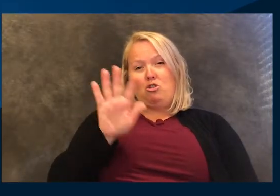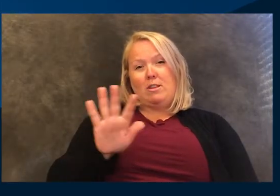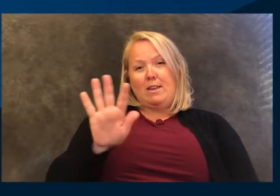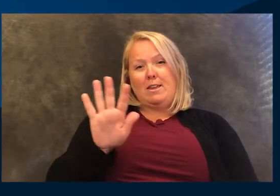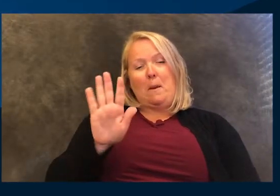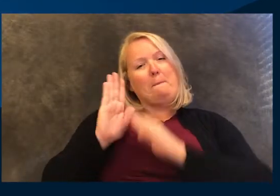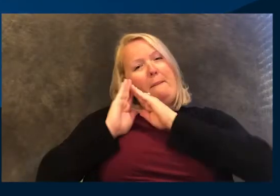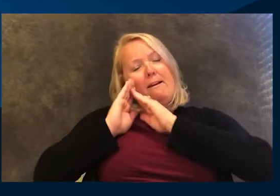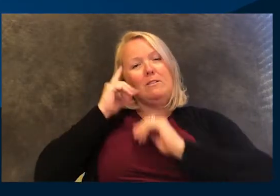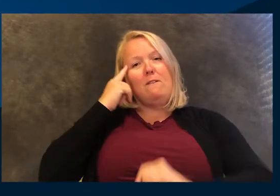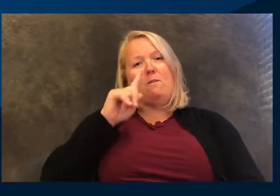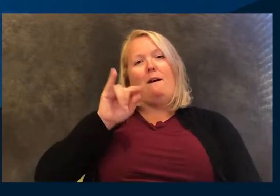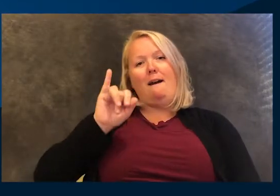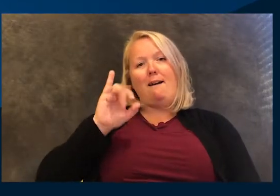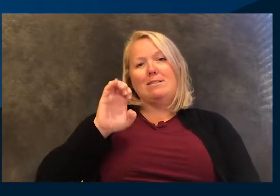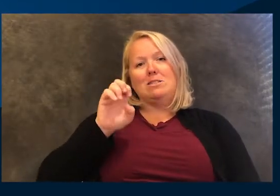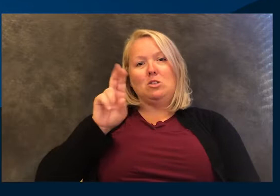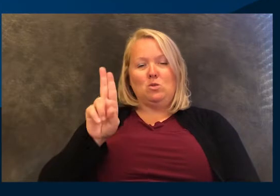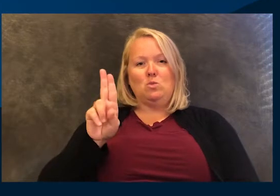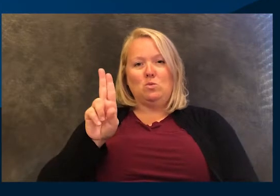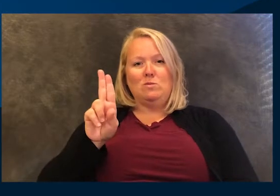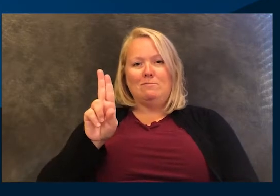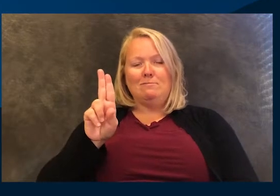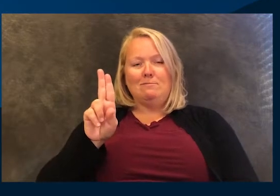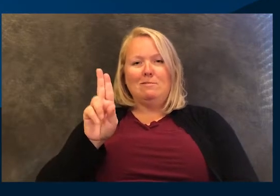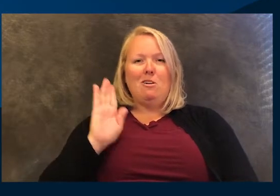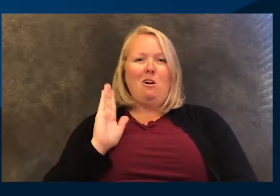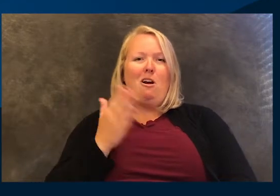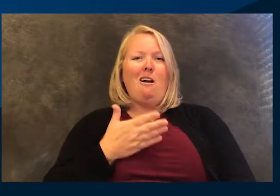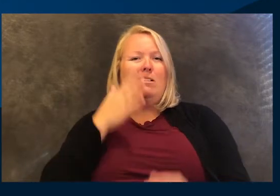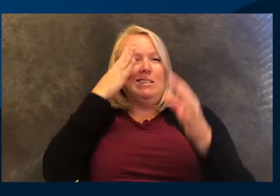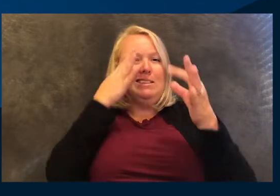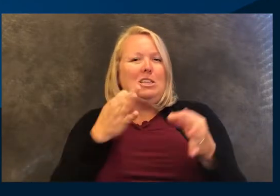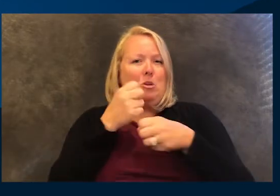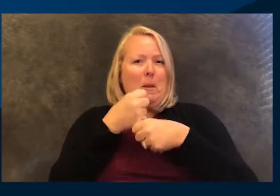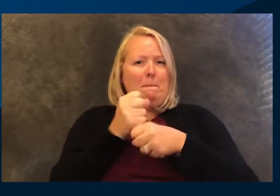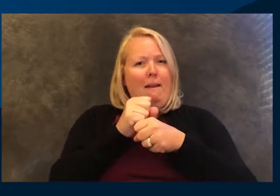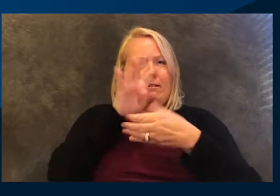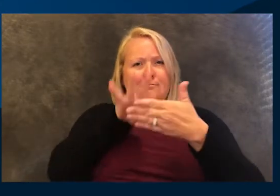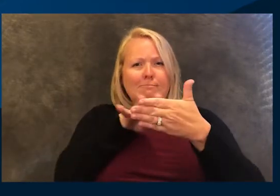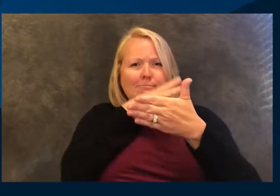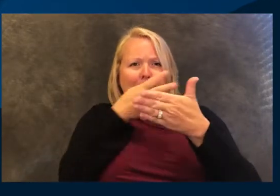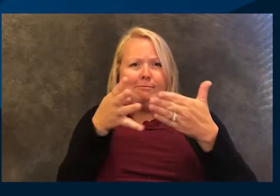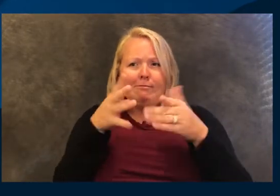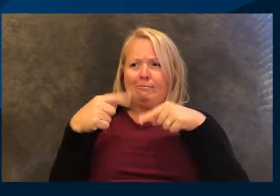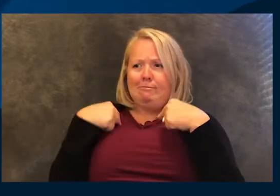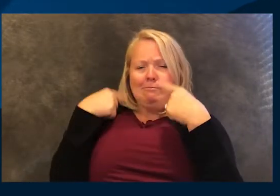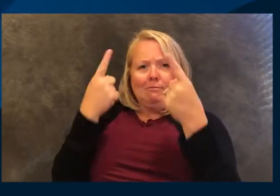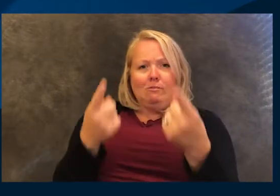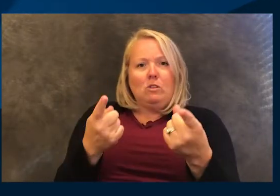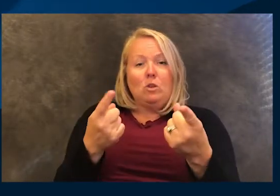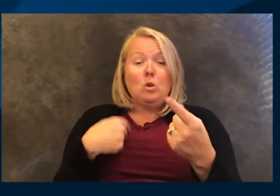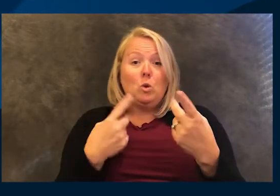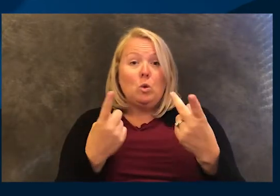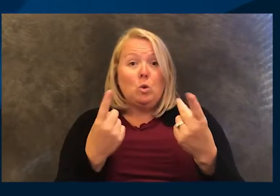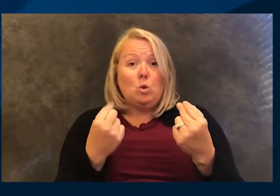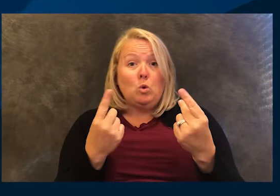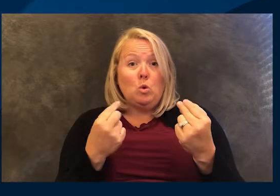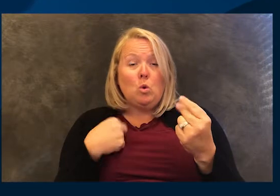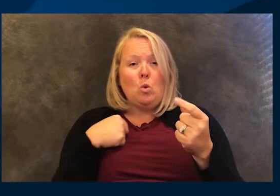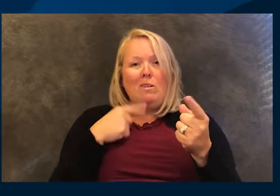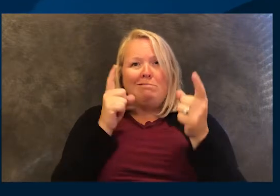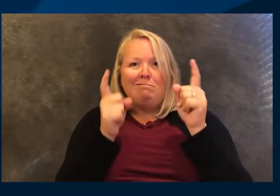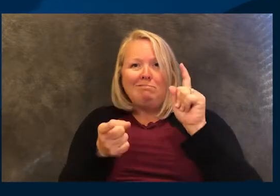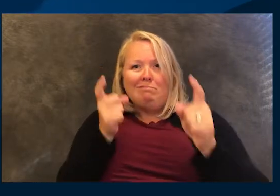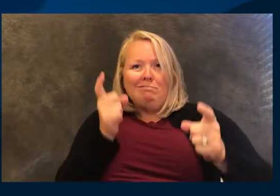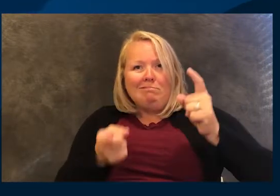COVID patients. And this has kind of been our decision-making grid as we've gone along. So what have we done? We flexed our ICU